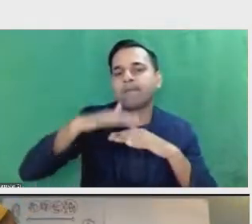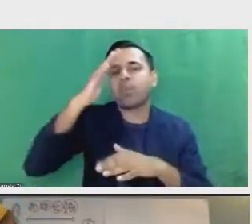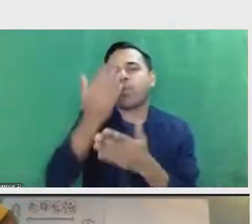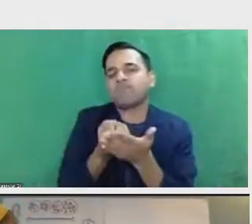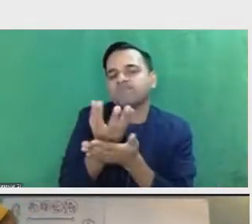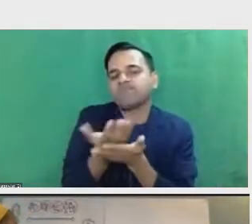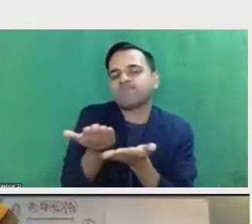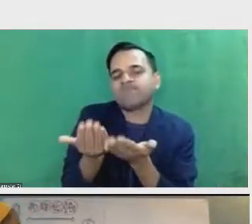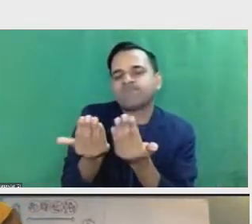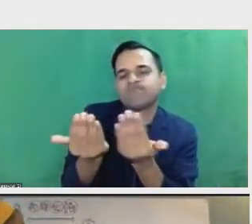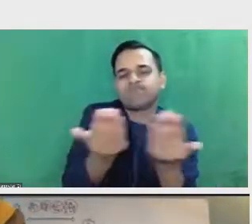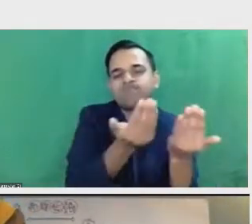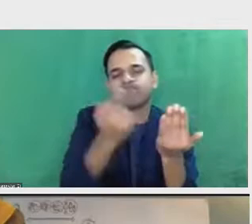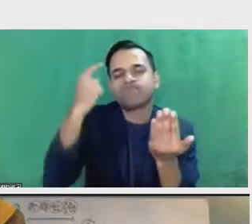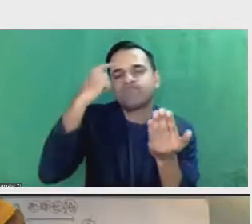biodiversity. Thank you.